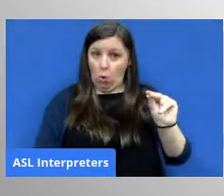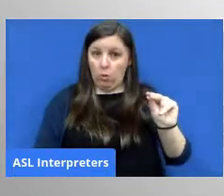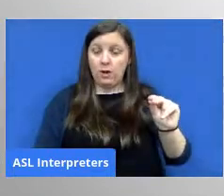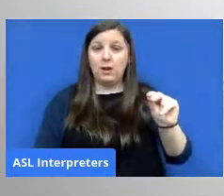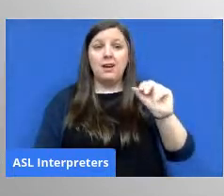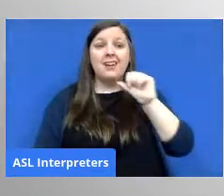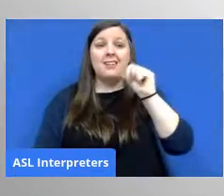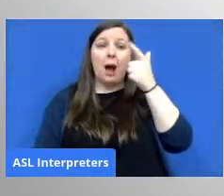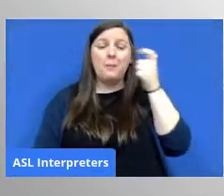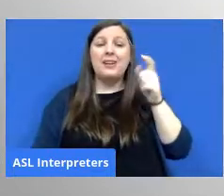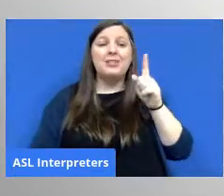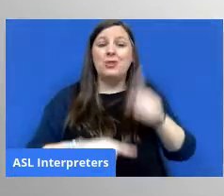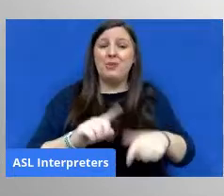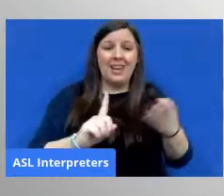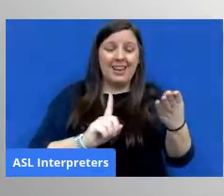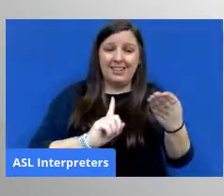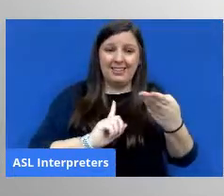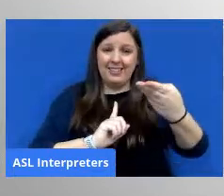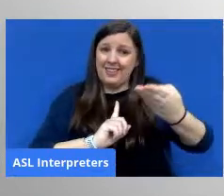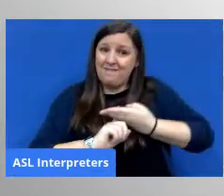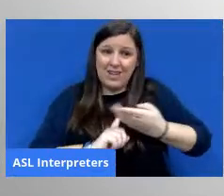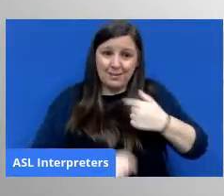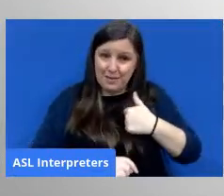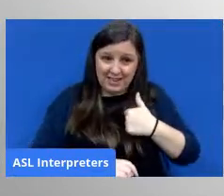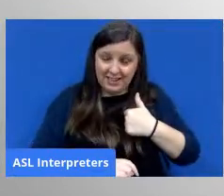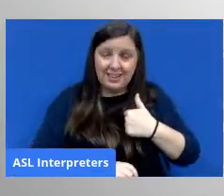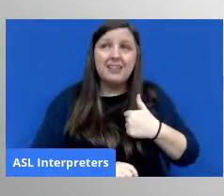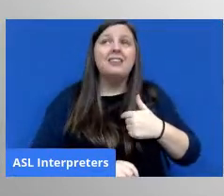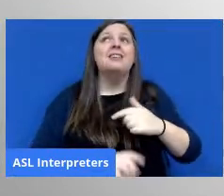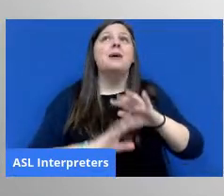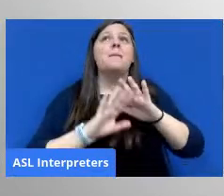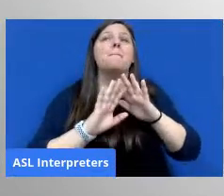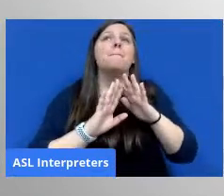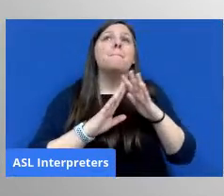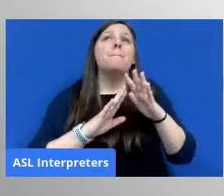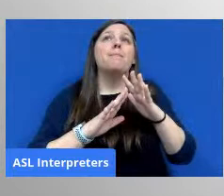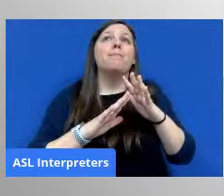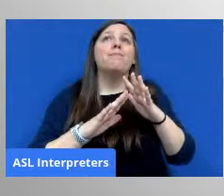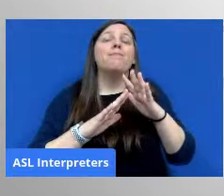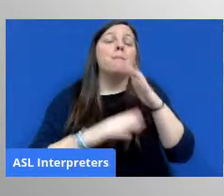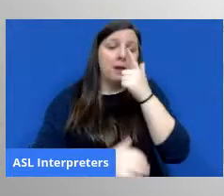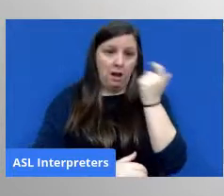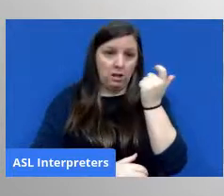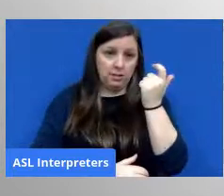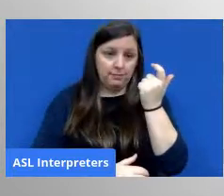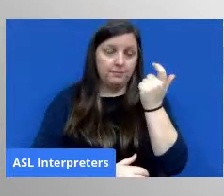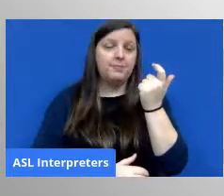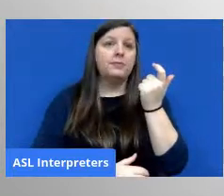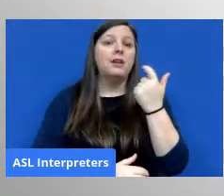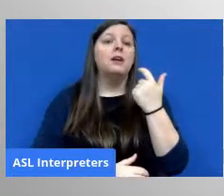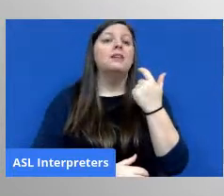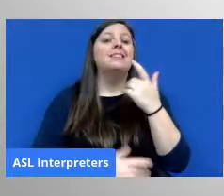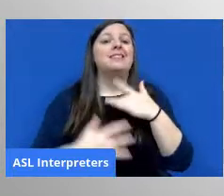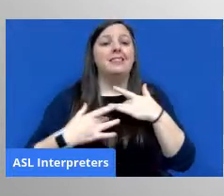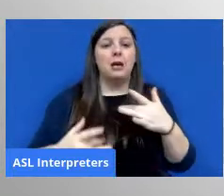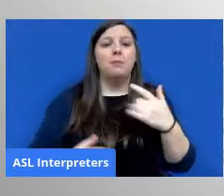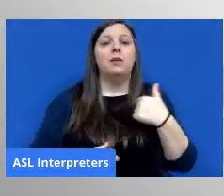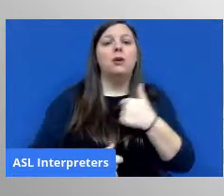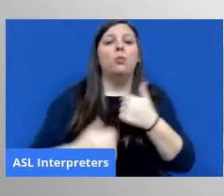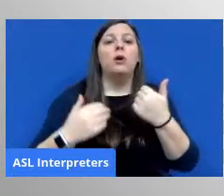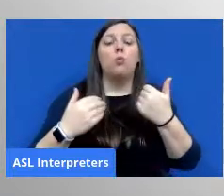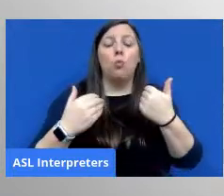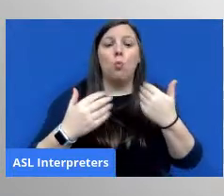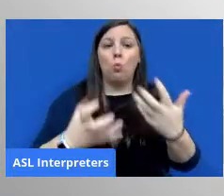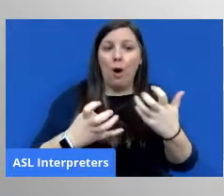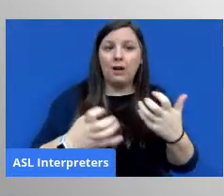be persuaded, but because typically we want the data and then make the decision,